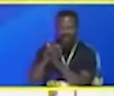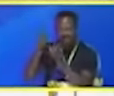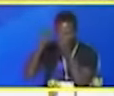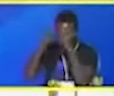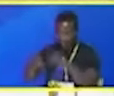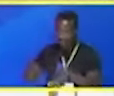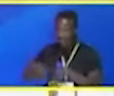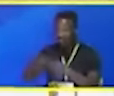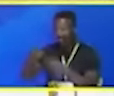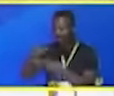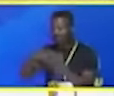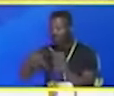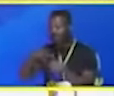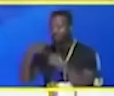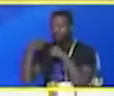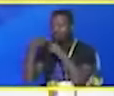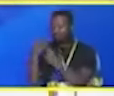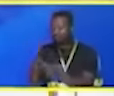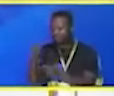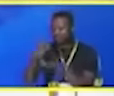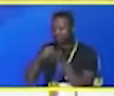around the airport for so long